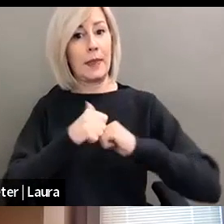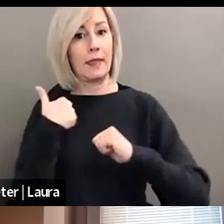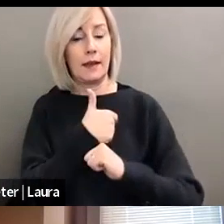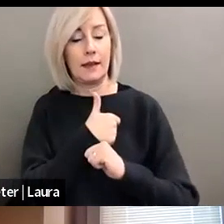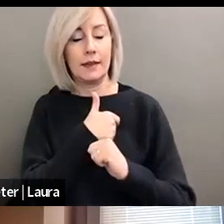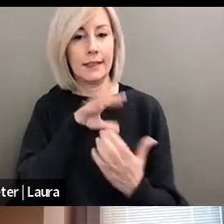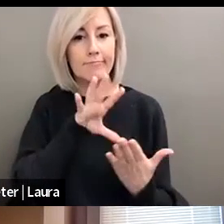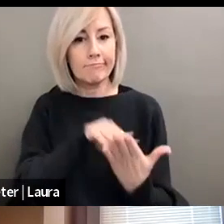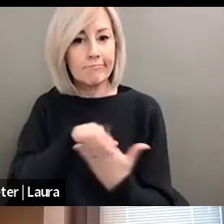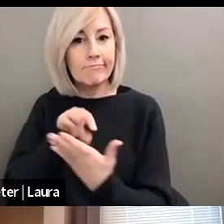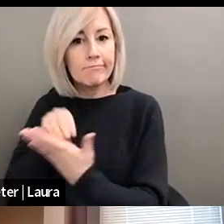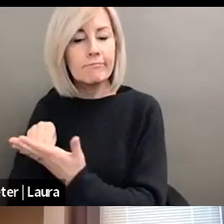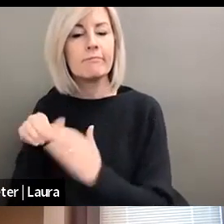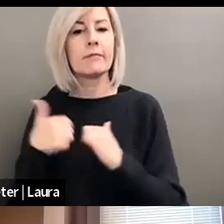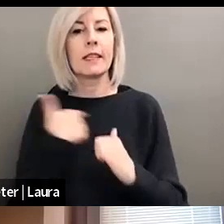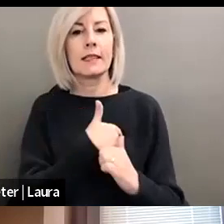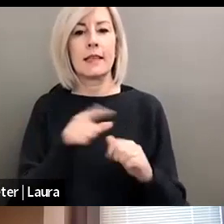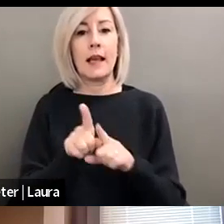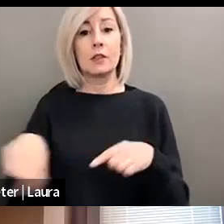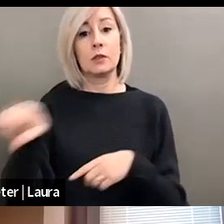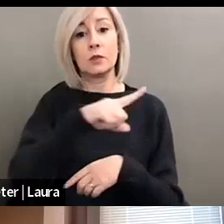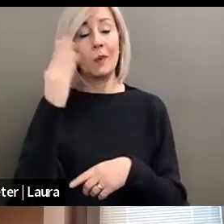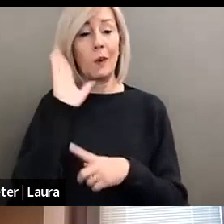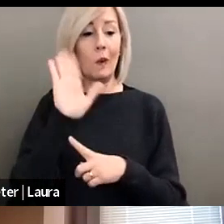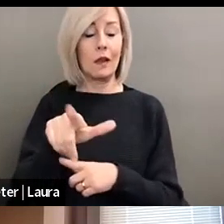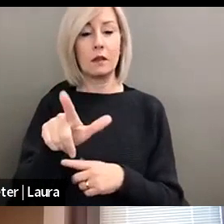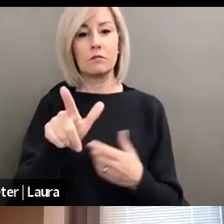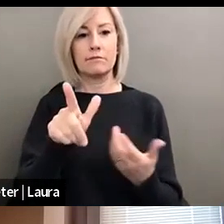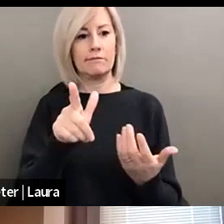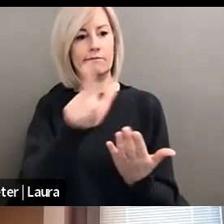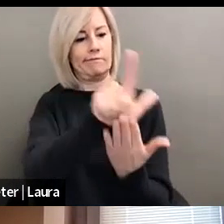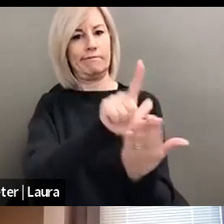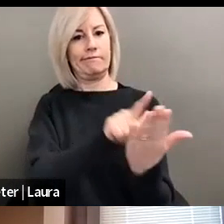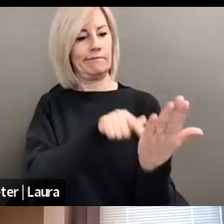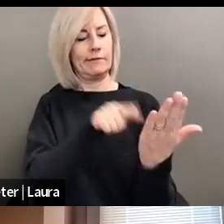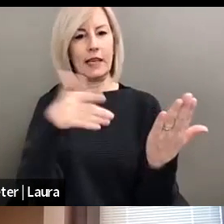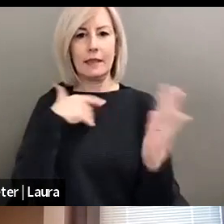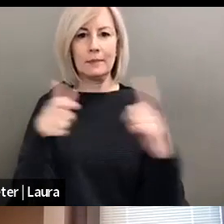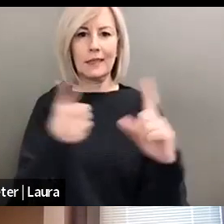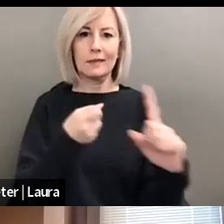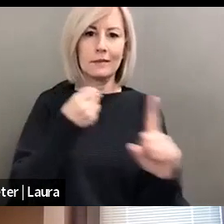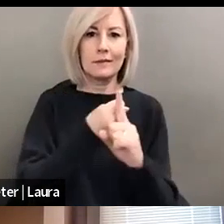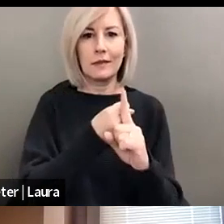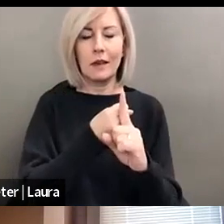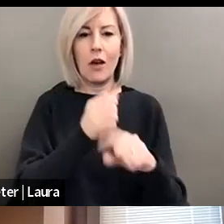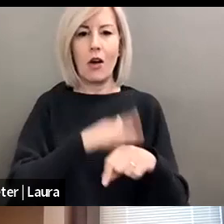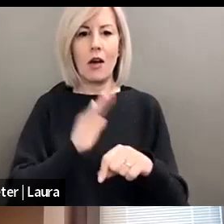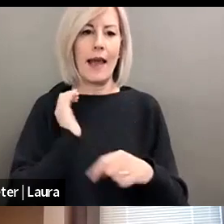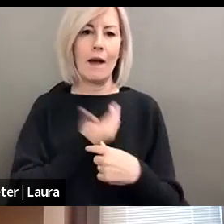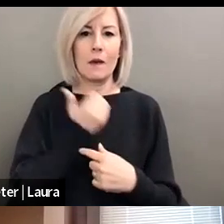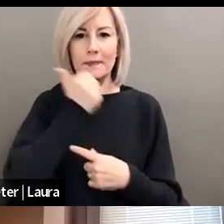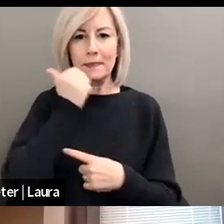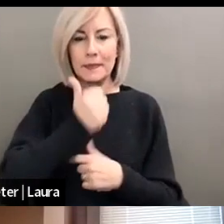event. As we all well know, legislation has a huge impact on our daily lives. And so it's important that we as